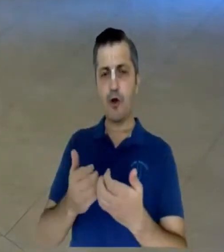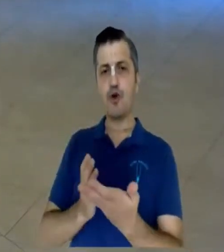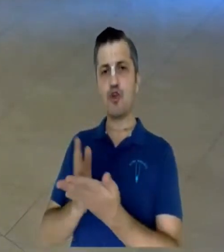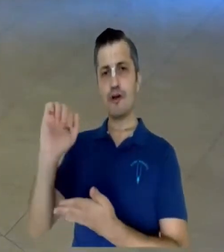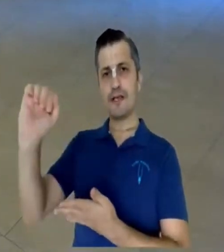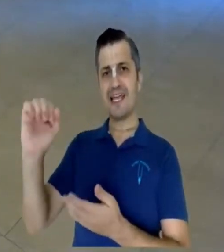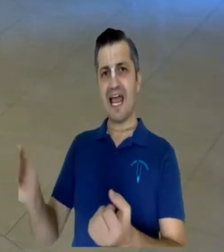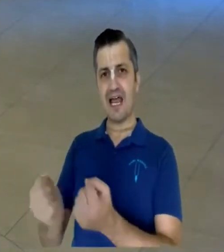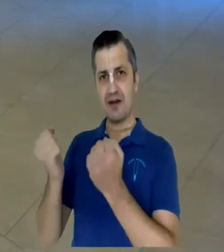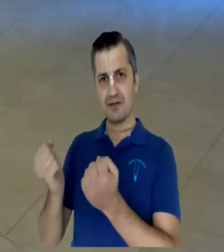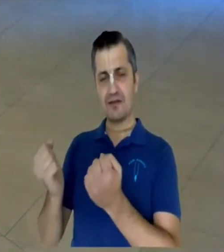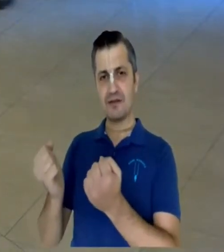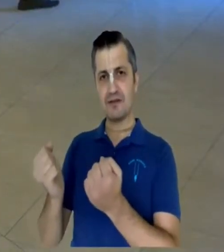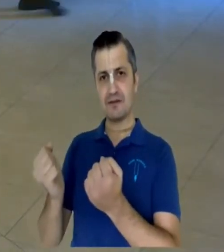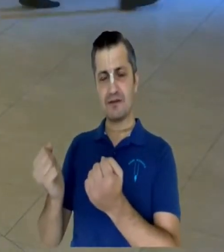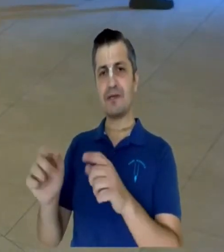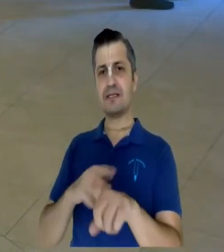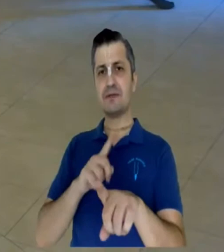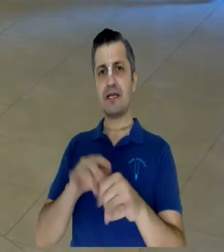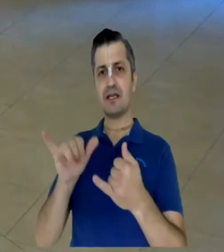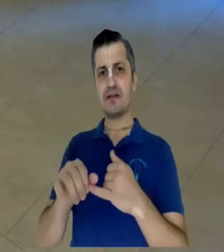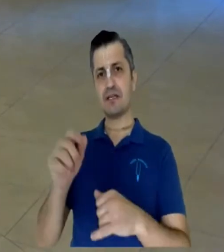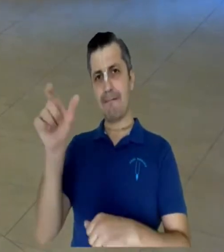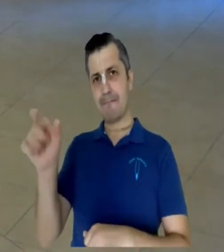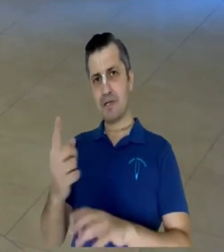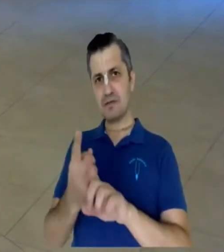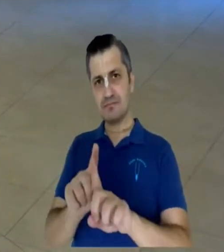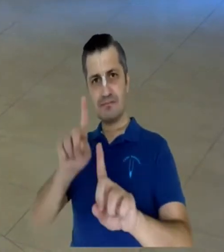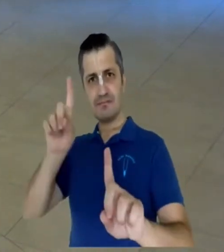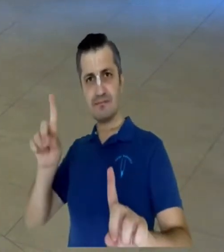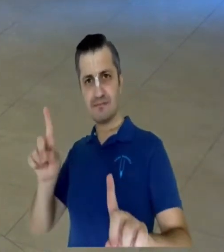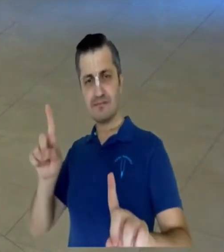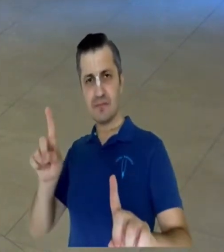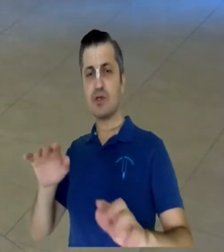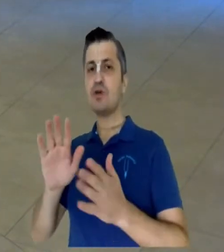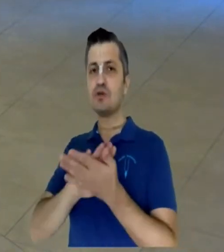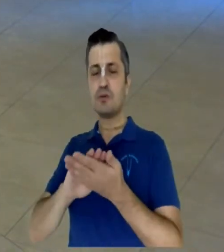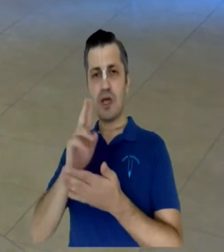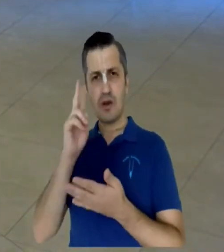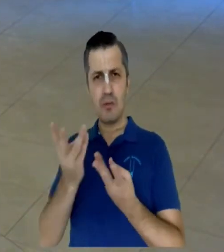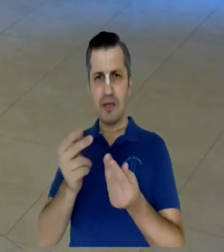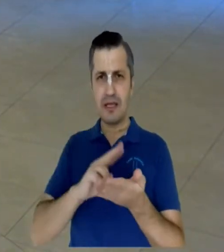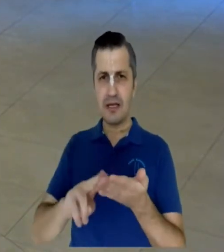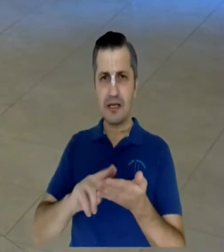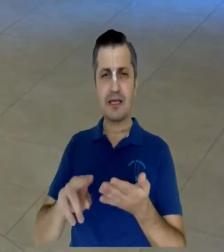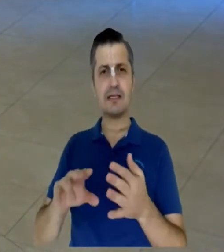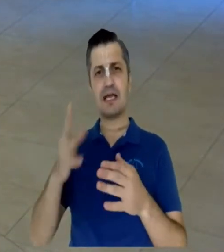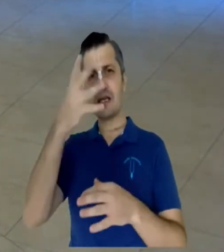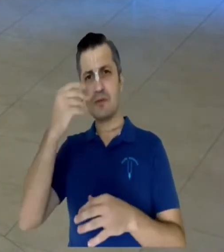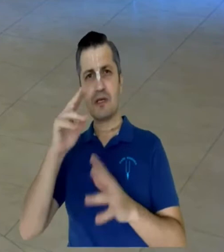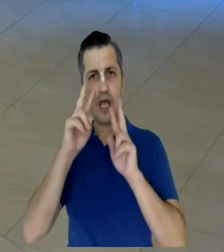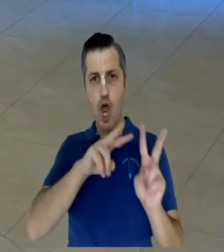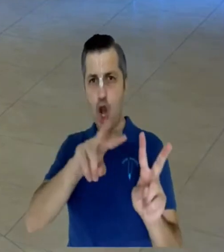Everything we see is Krishna, but yet Krishna as a person is still completely aloof.